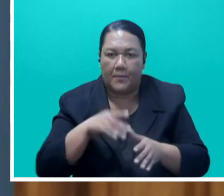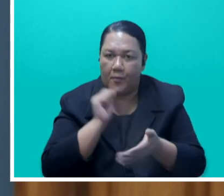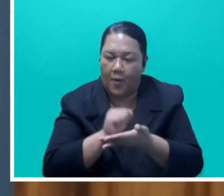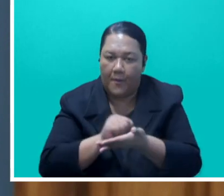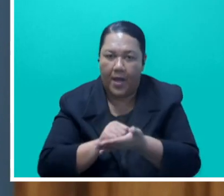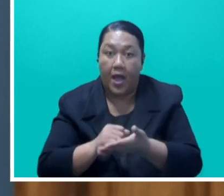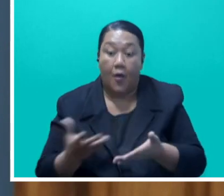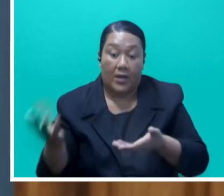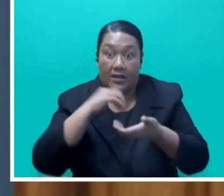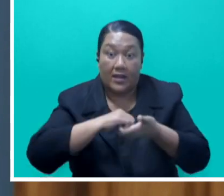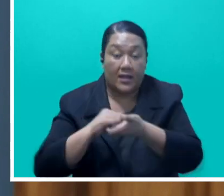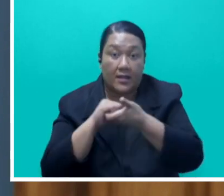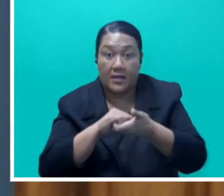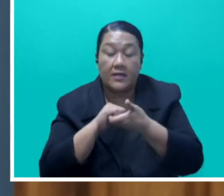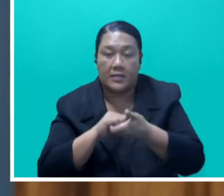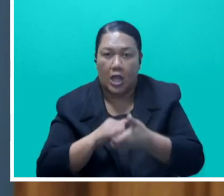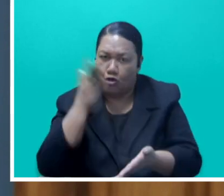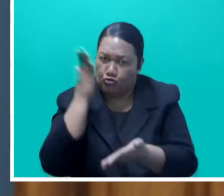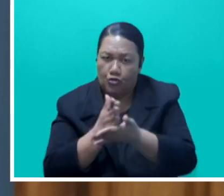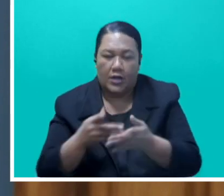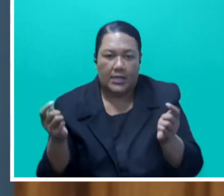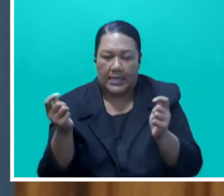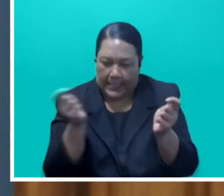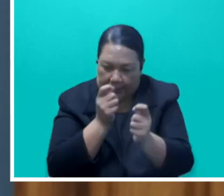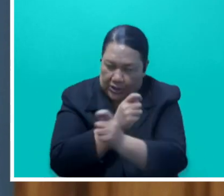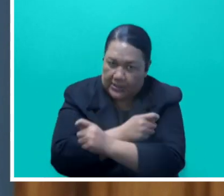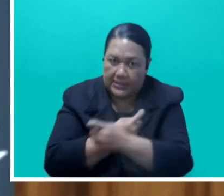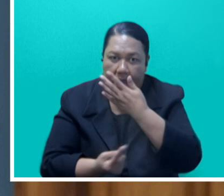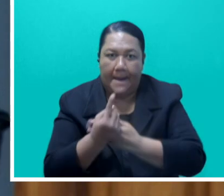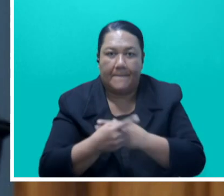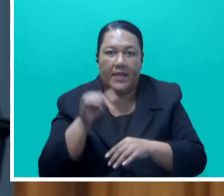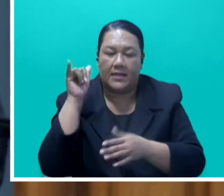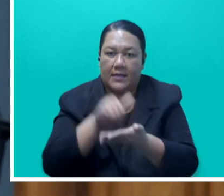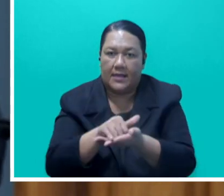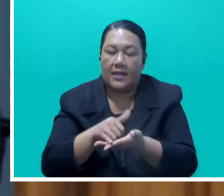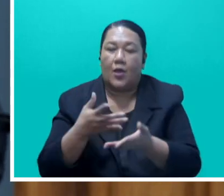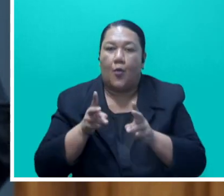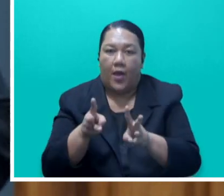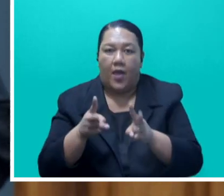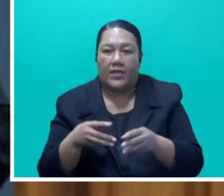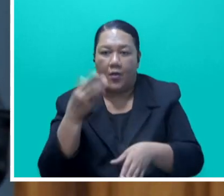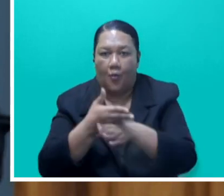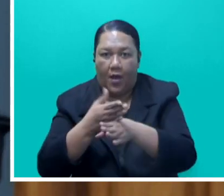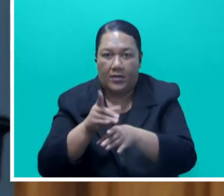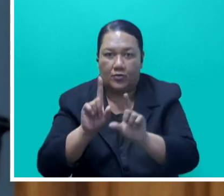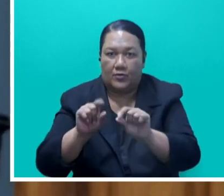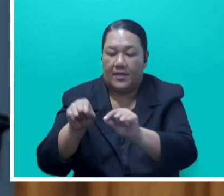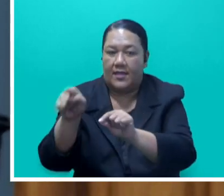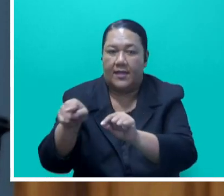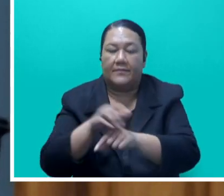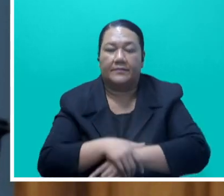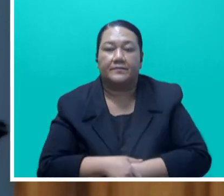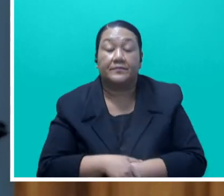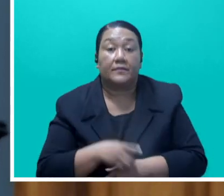they become a truly transformational change in the way our airports are operated. Mr. Speaker, sir, as the coalition government,